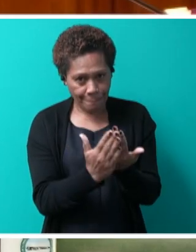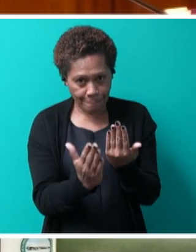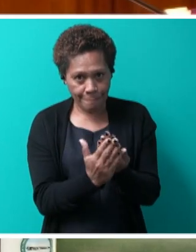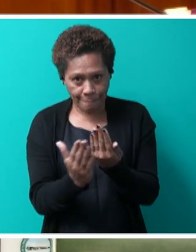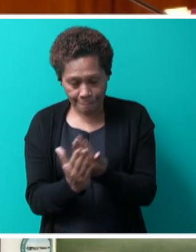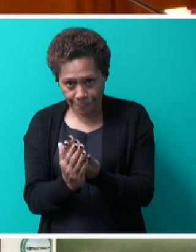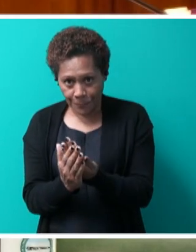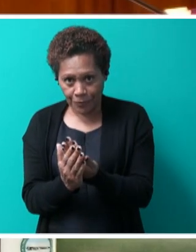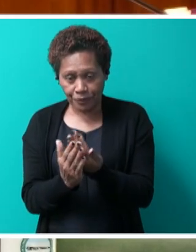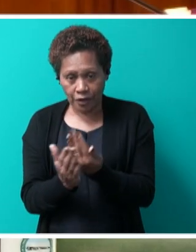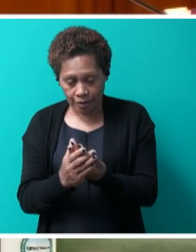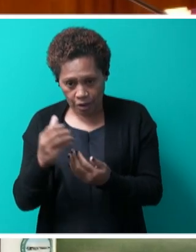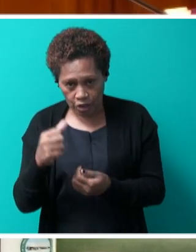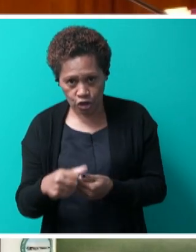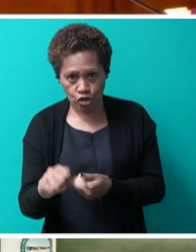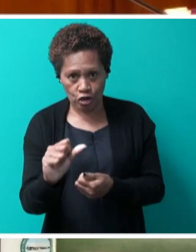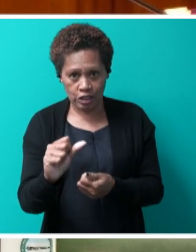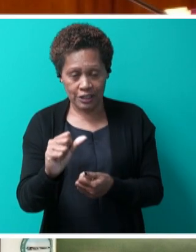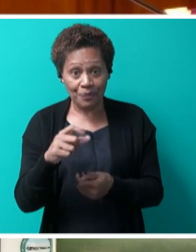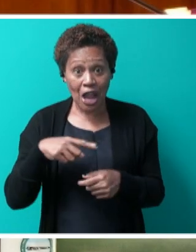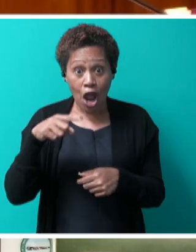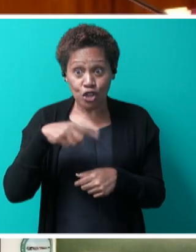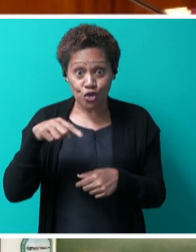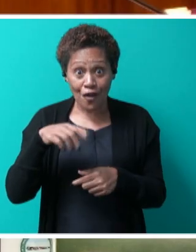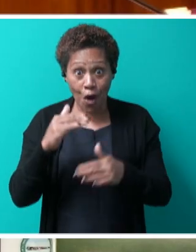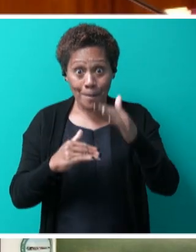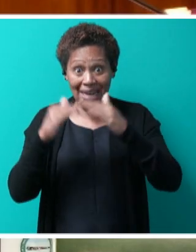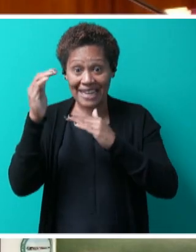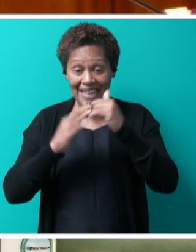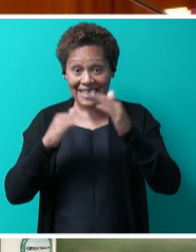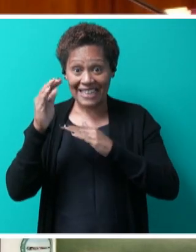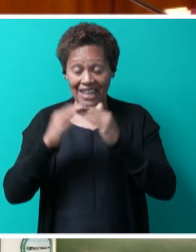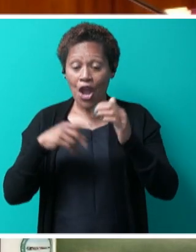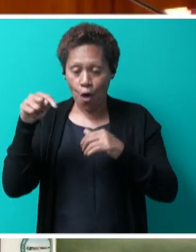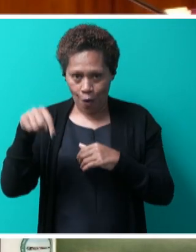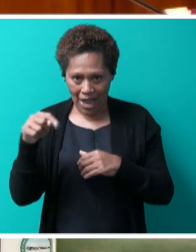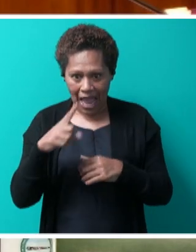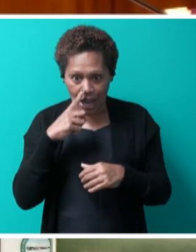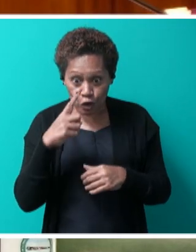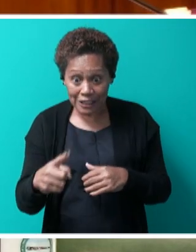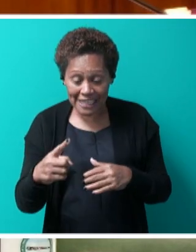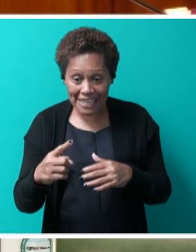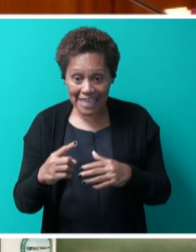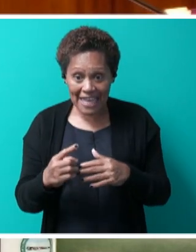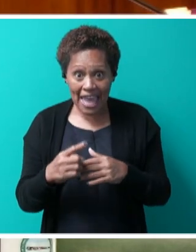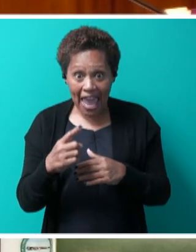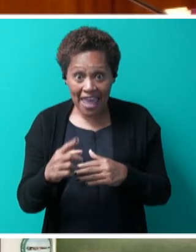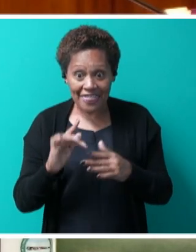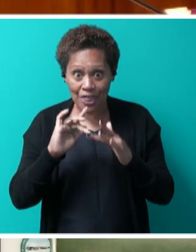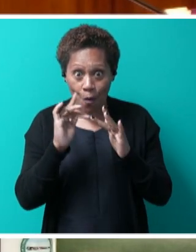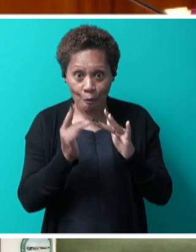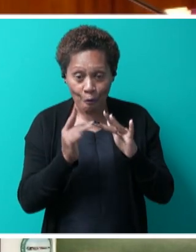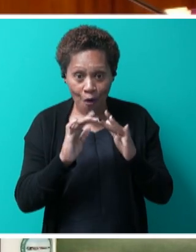kina mera mai tarong ai subu kasa rawnga ni rarida nga ena neto website. Ena ngauna harasandau